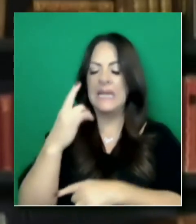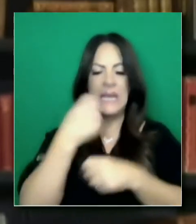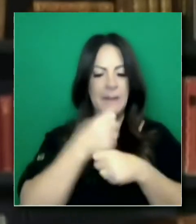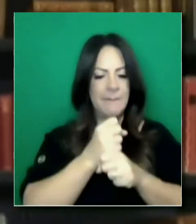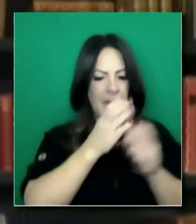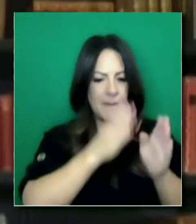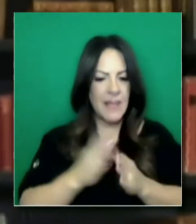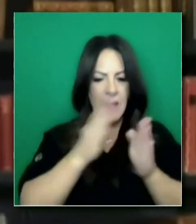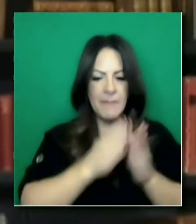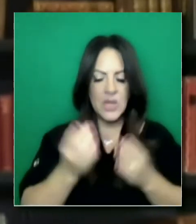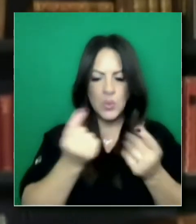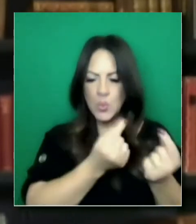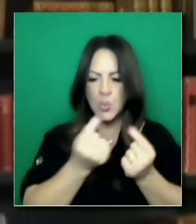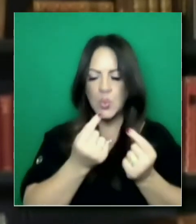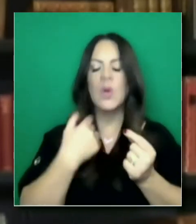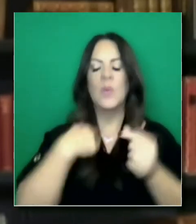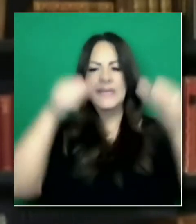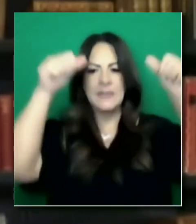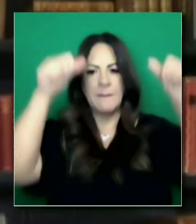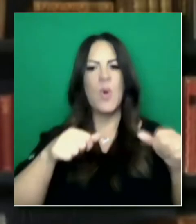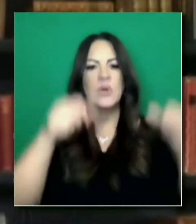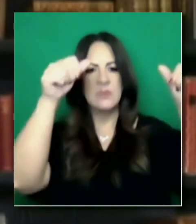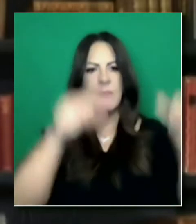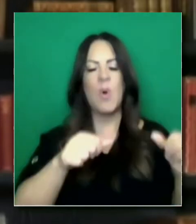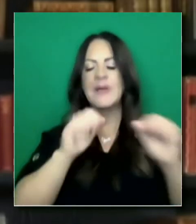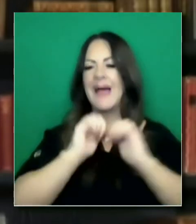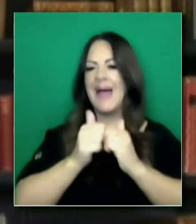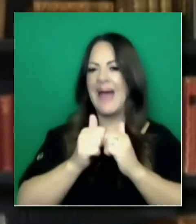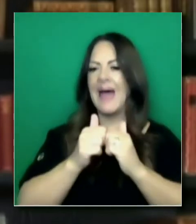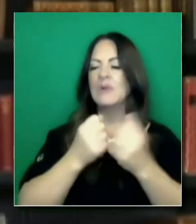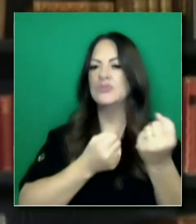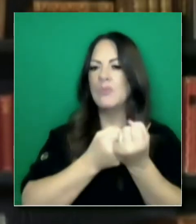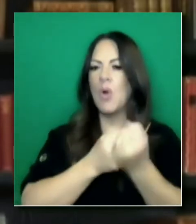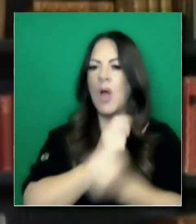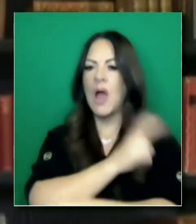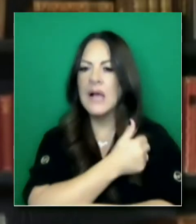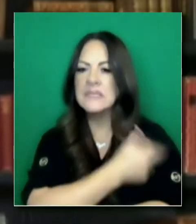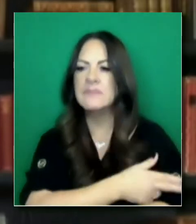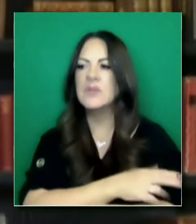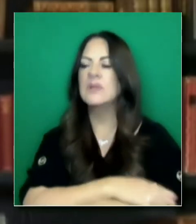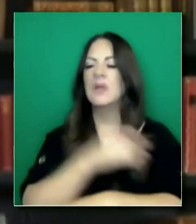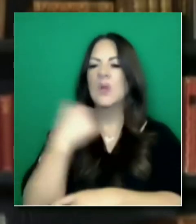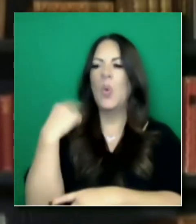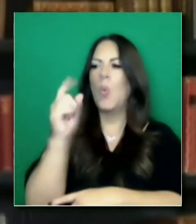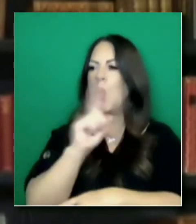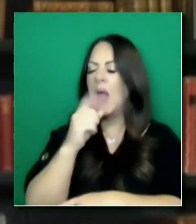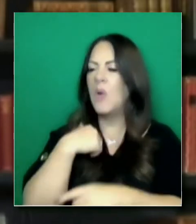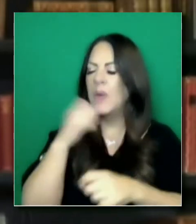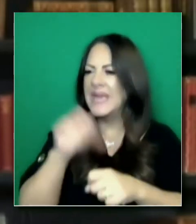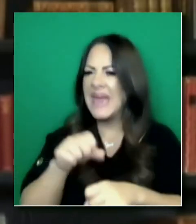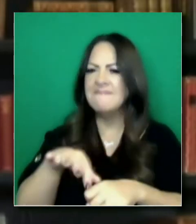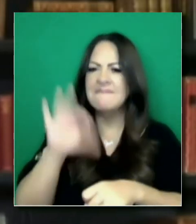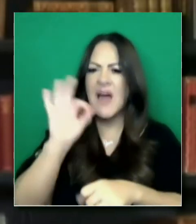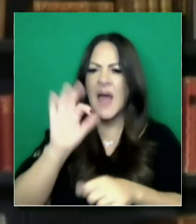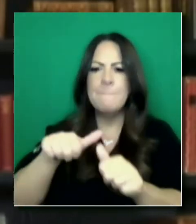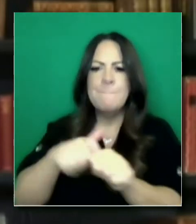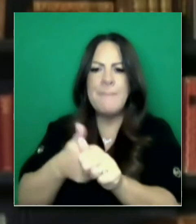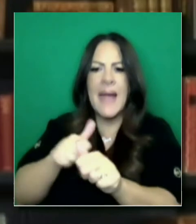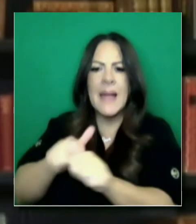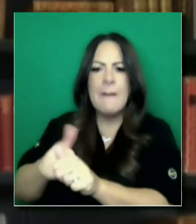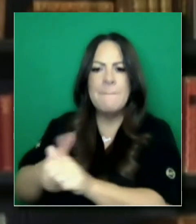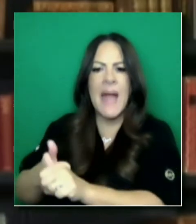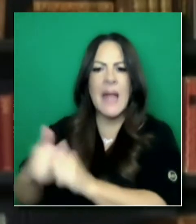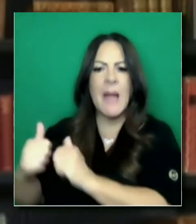relates to capacity building within the existing hospital system, looking at existing hospital footprints, looking at surge capacity,